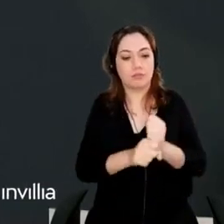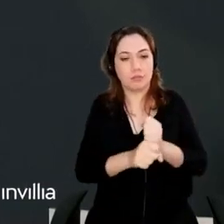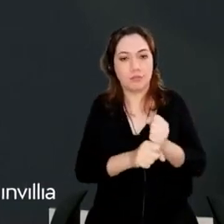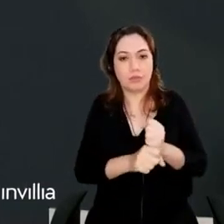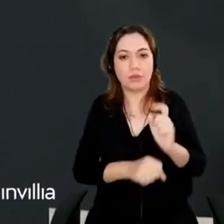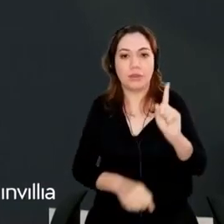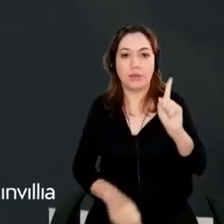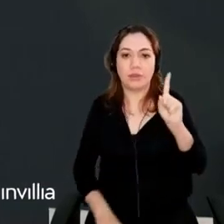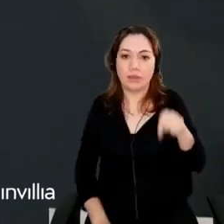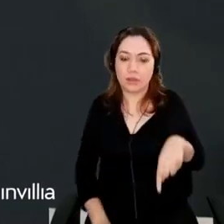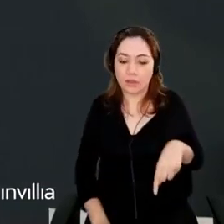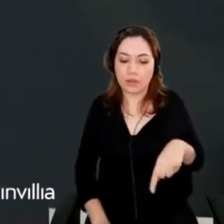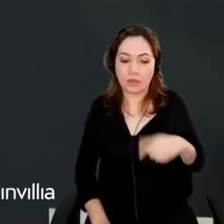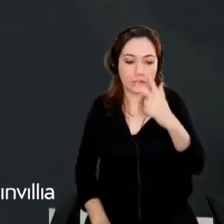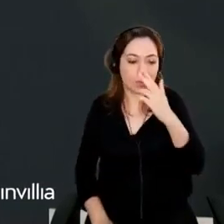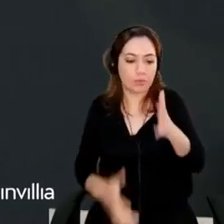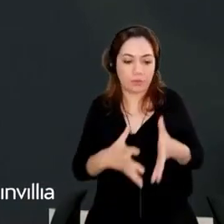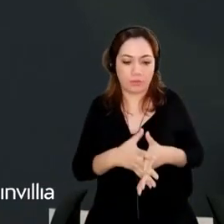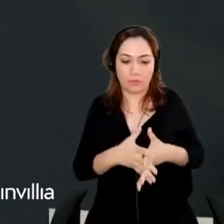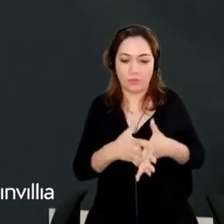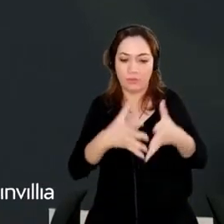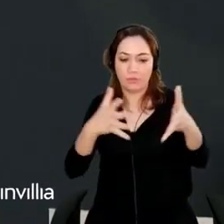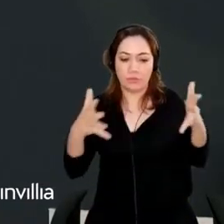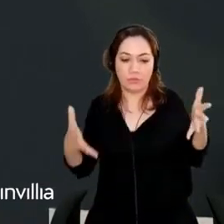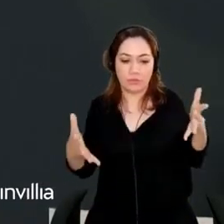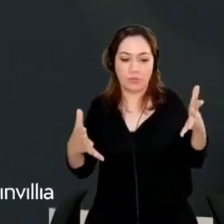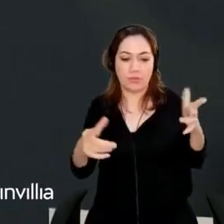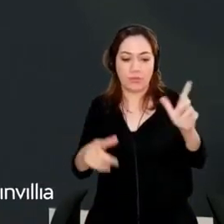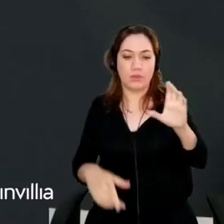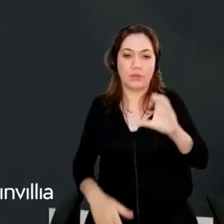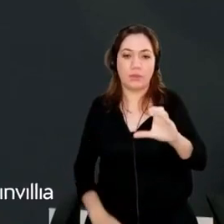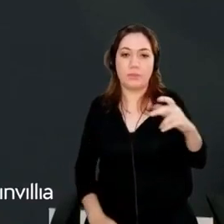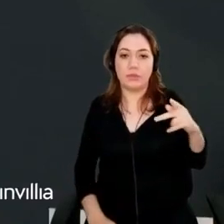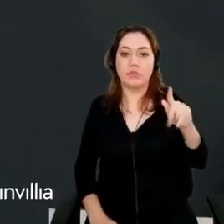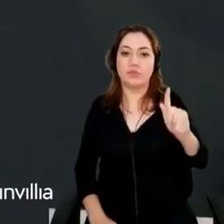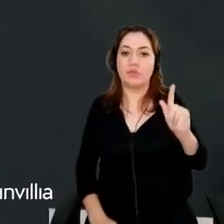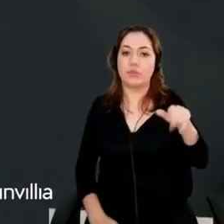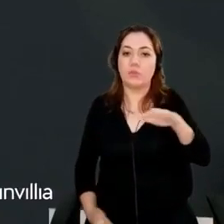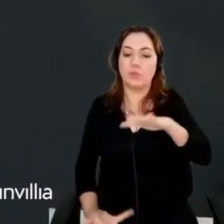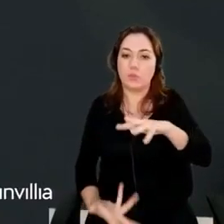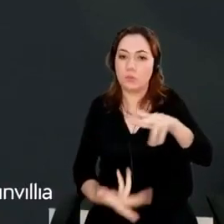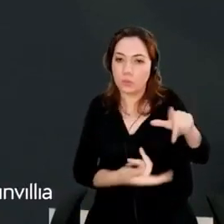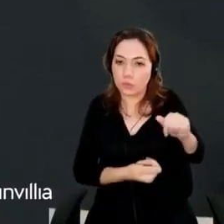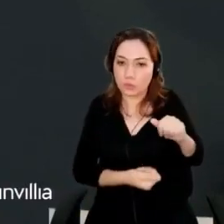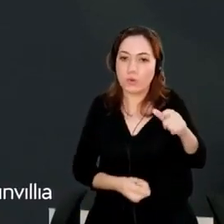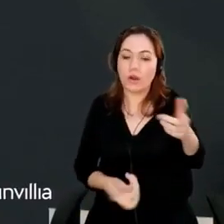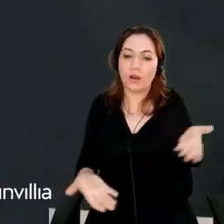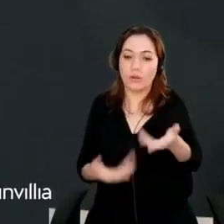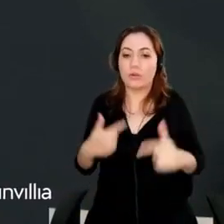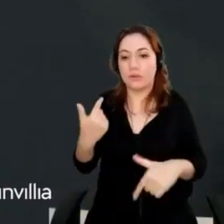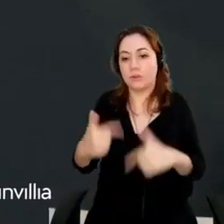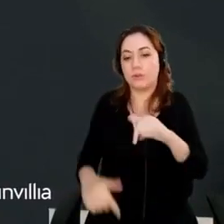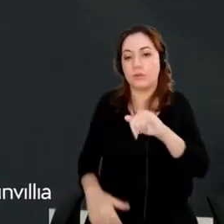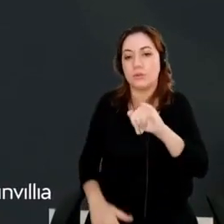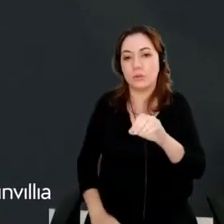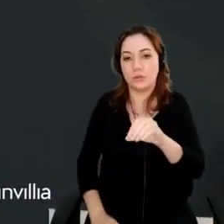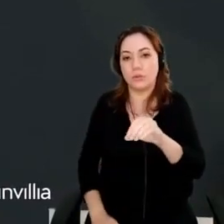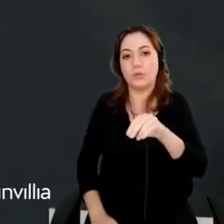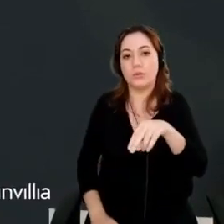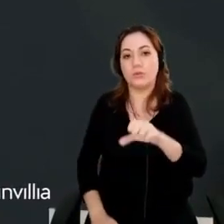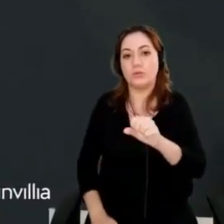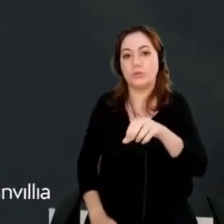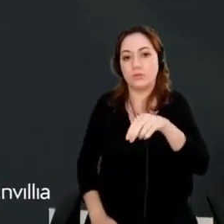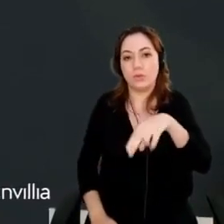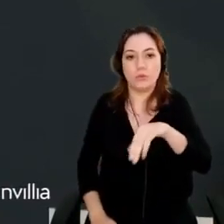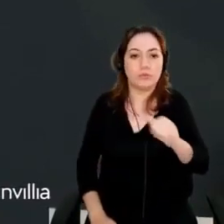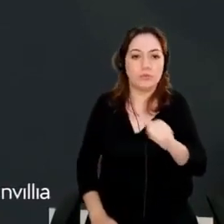largest CPGs in the world, and now I work at Johnson & Johnson. Now I heard